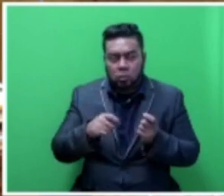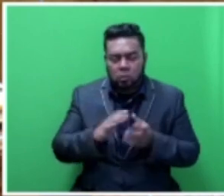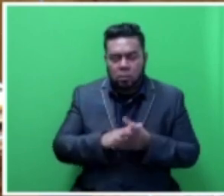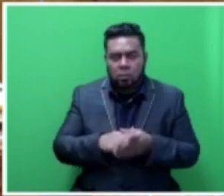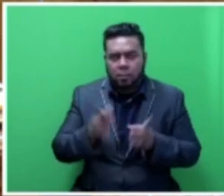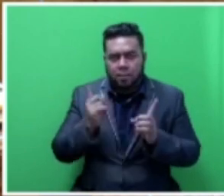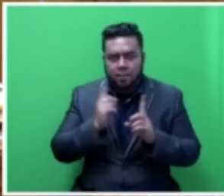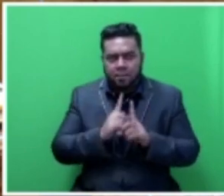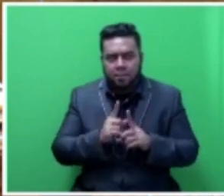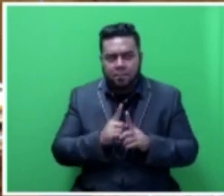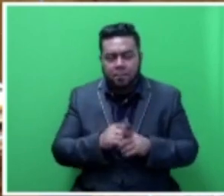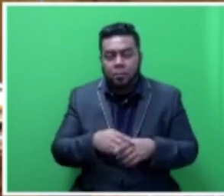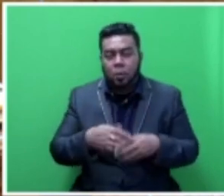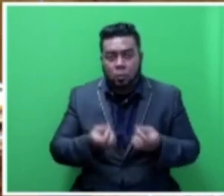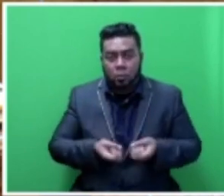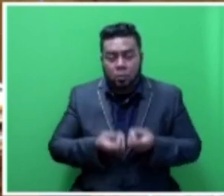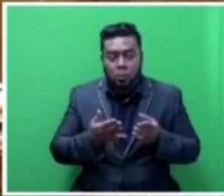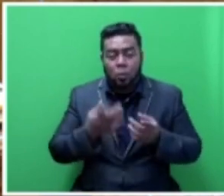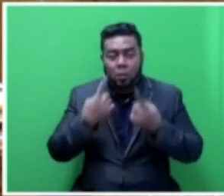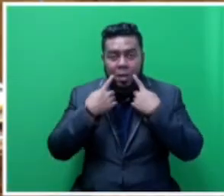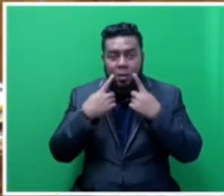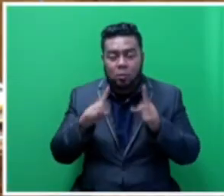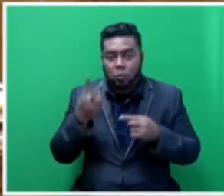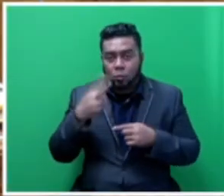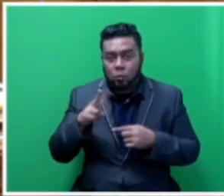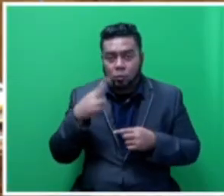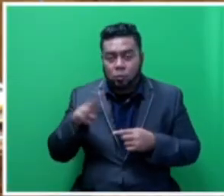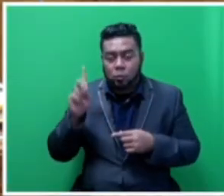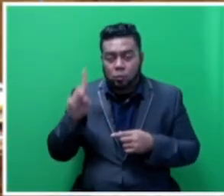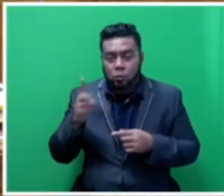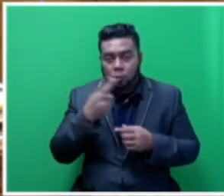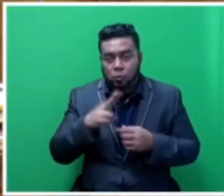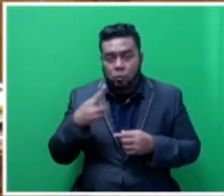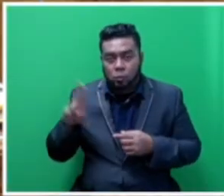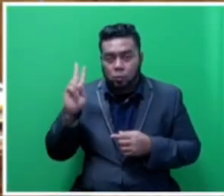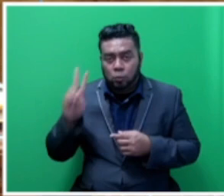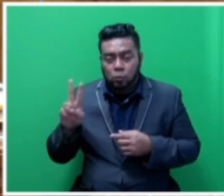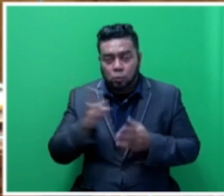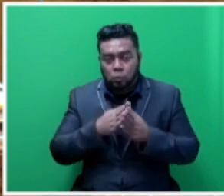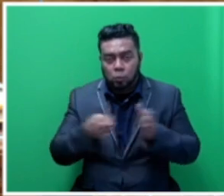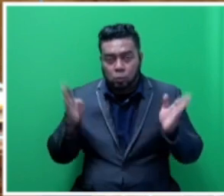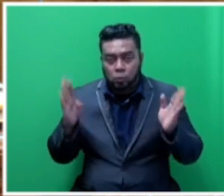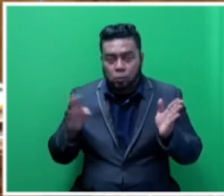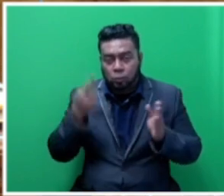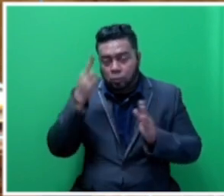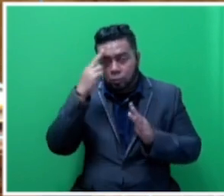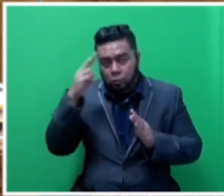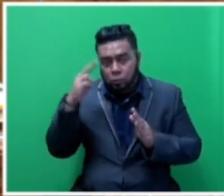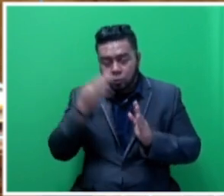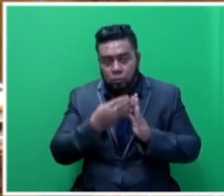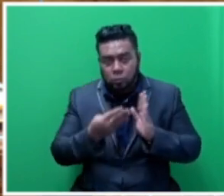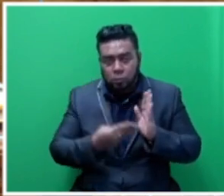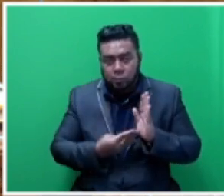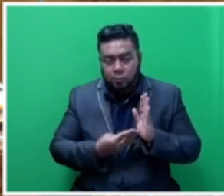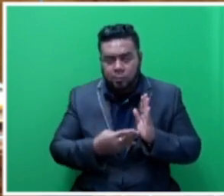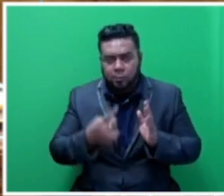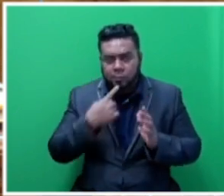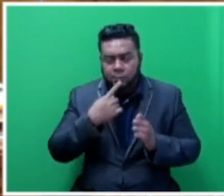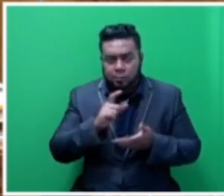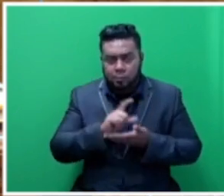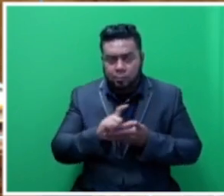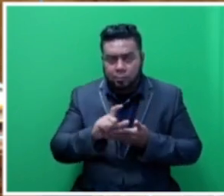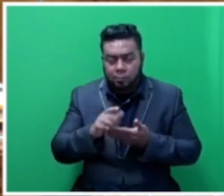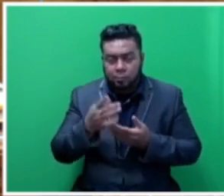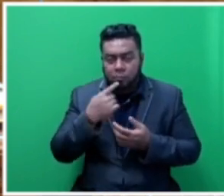Honourable Minister for Economy's commitment when announcing the 2021-2022 national budget, when he clearly stated that a